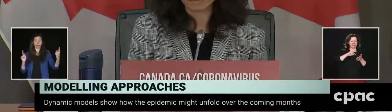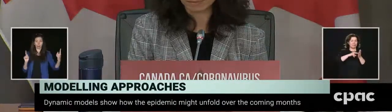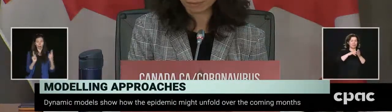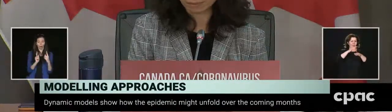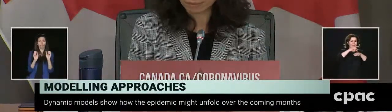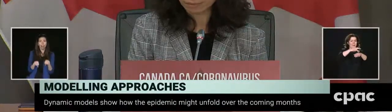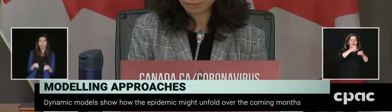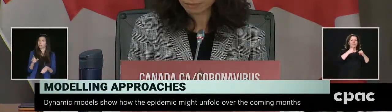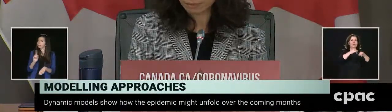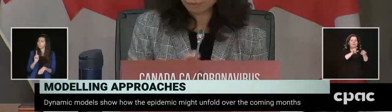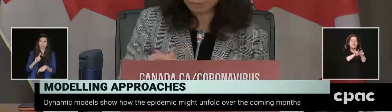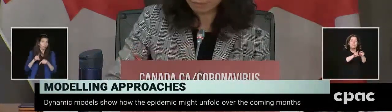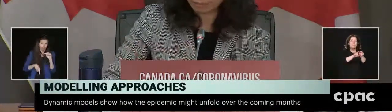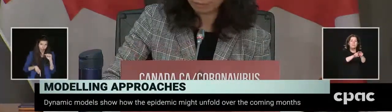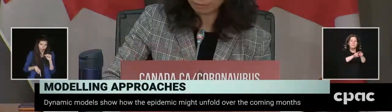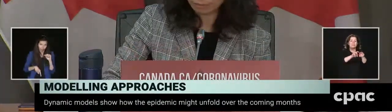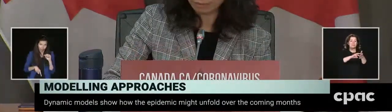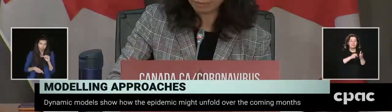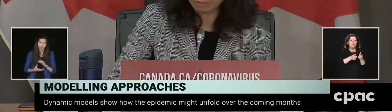Next question.